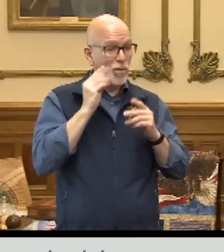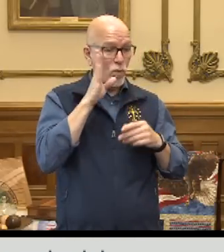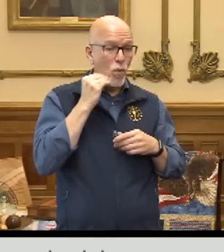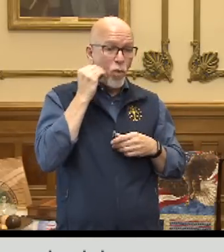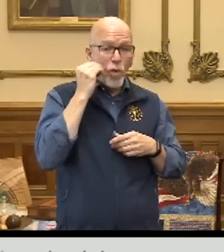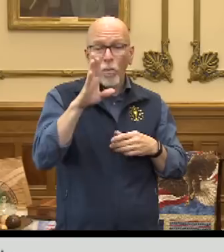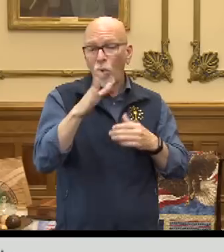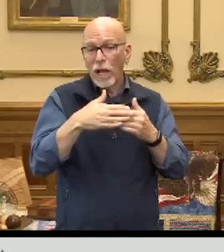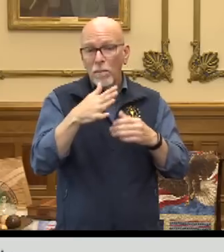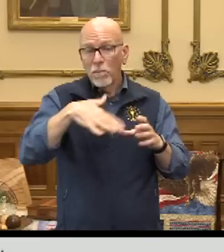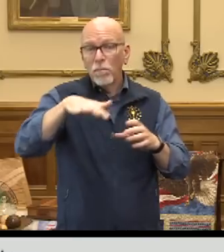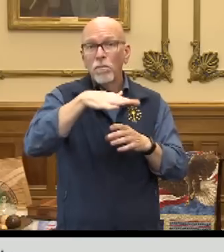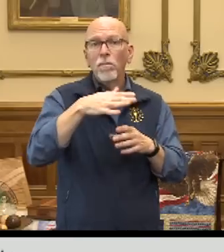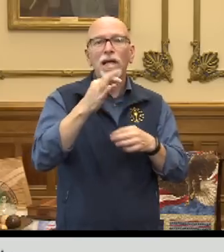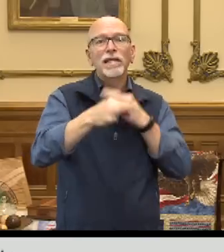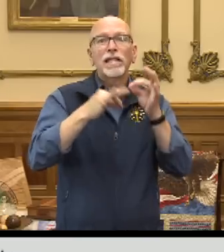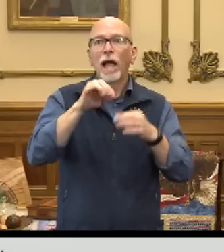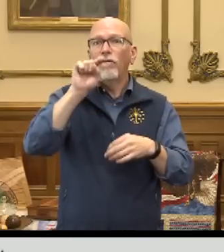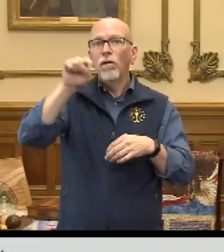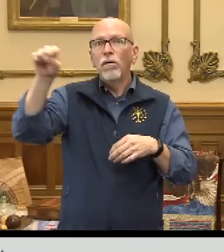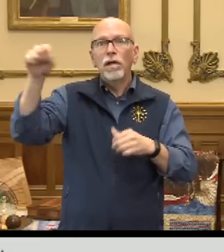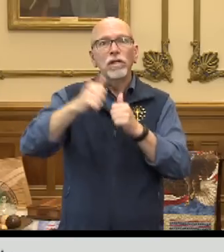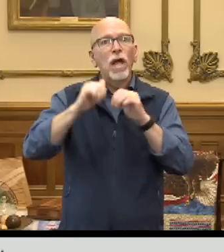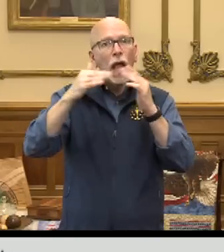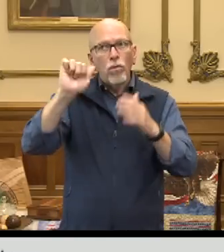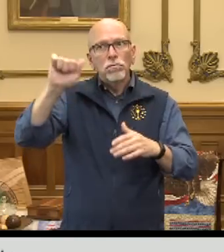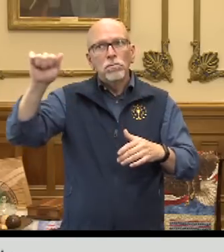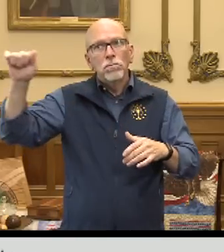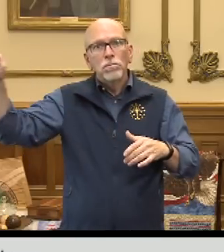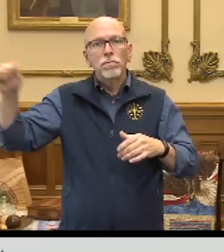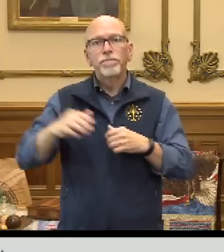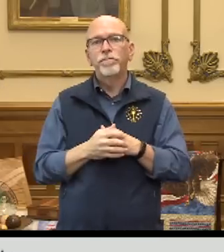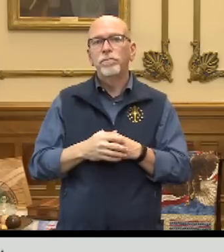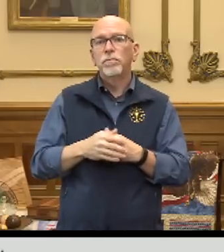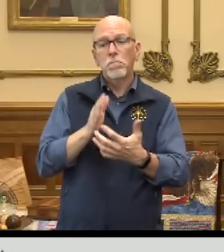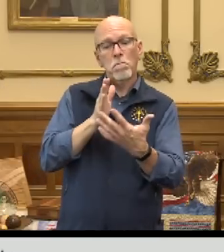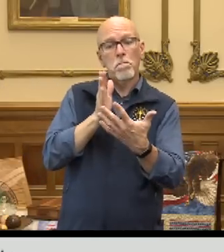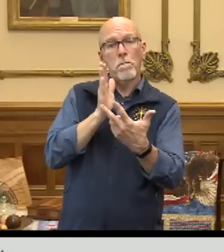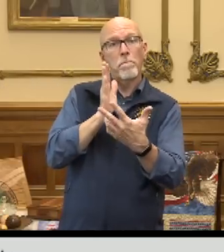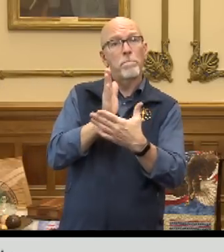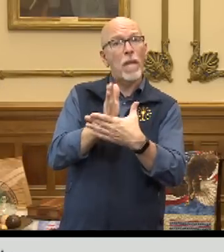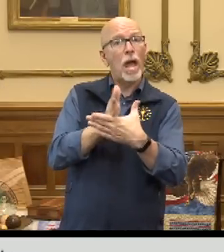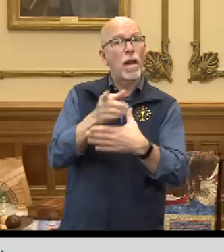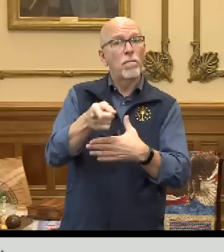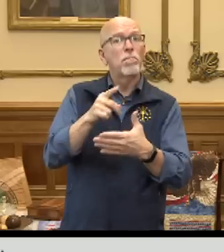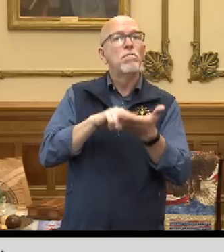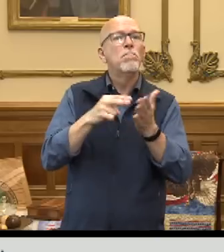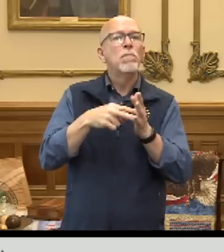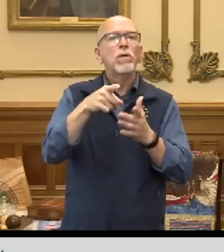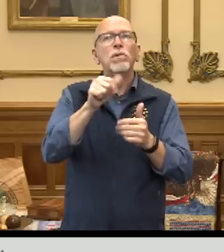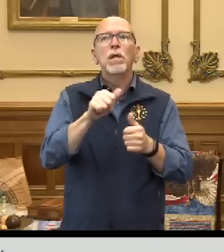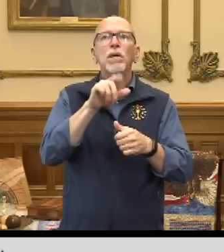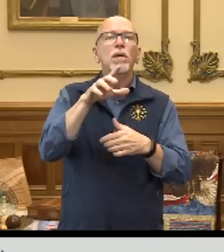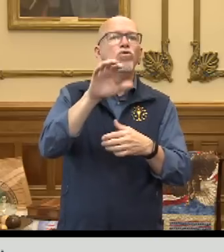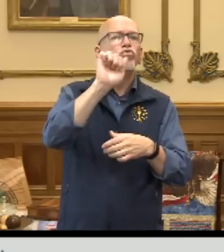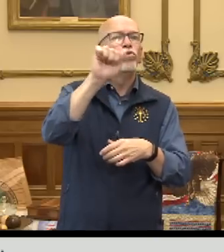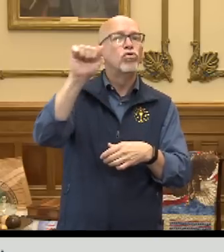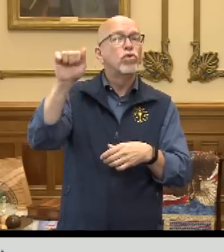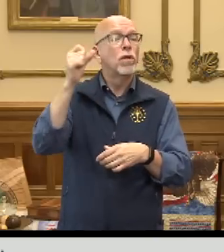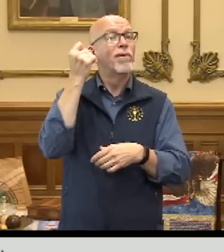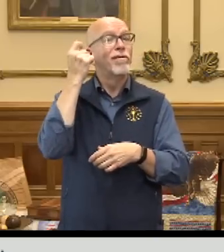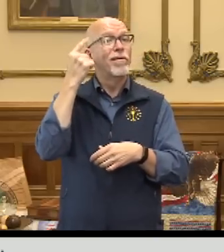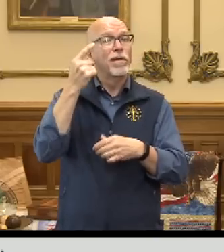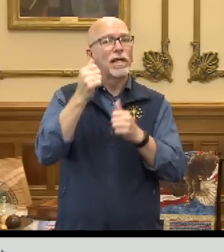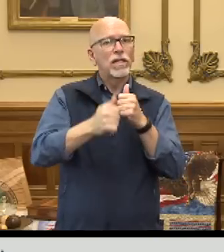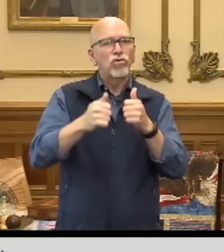your home rather than going house to house. Moderate activities include participating in one-way trick-or-treating where individually